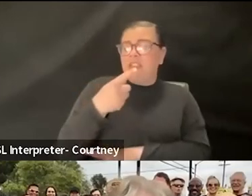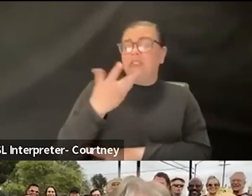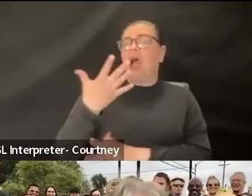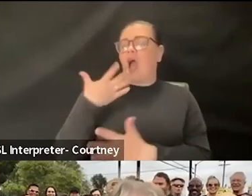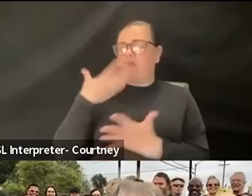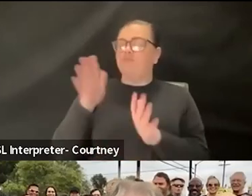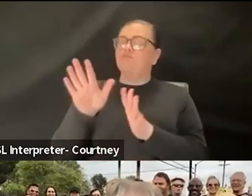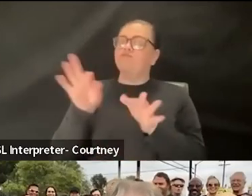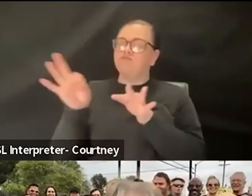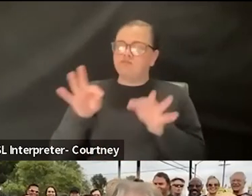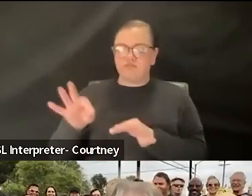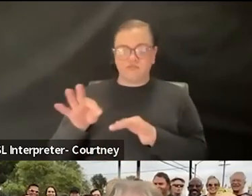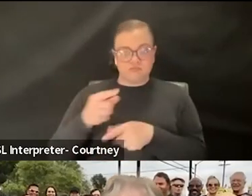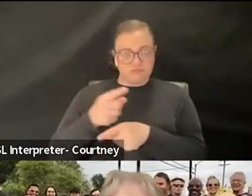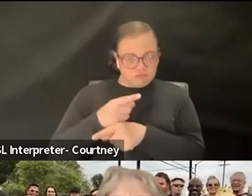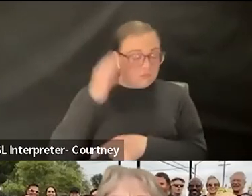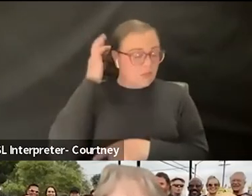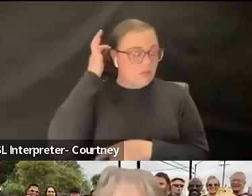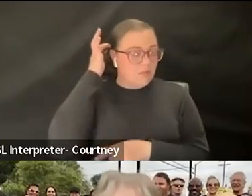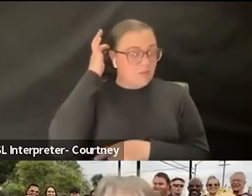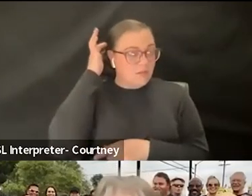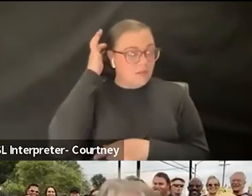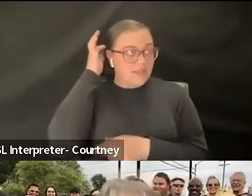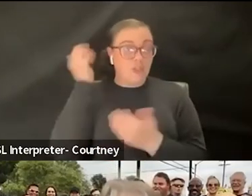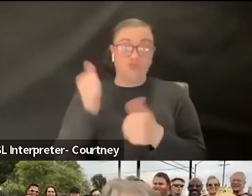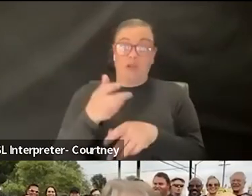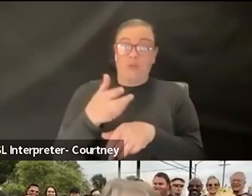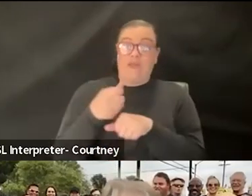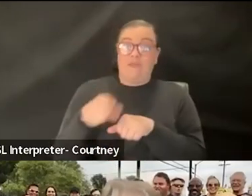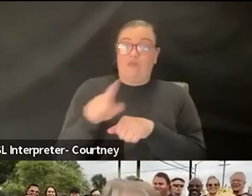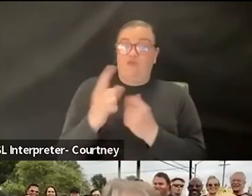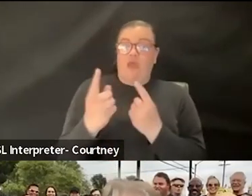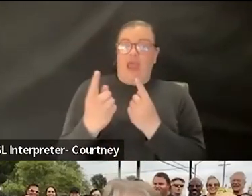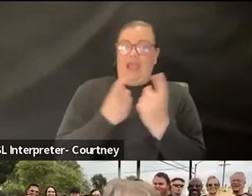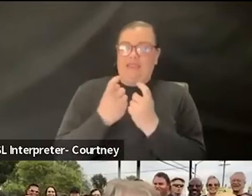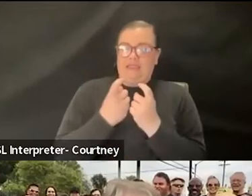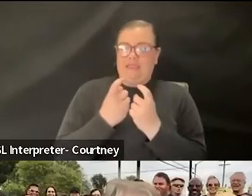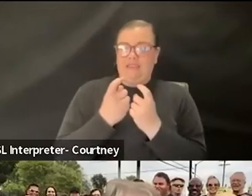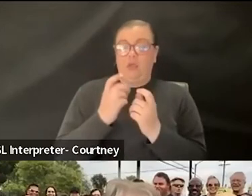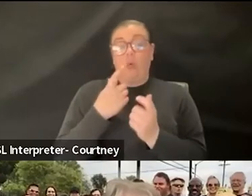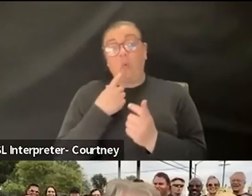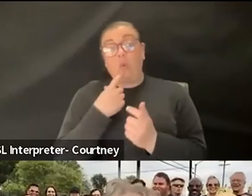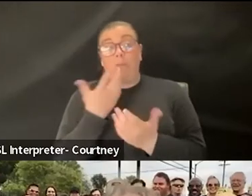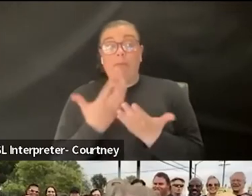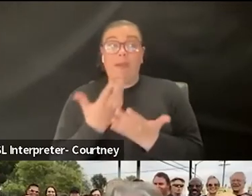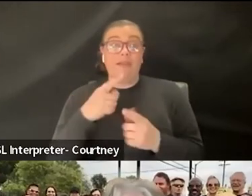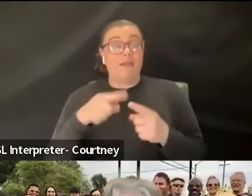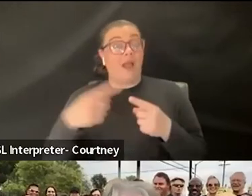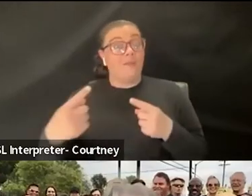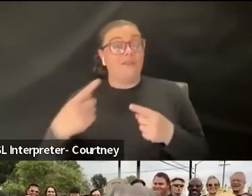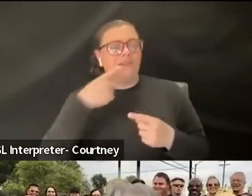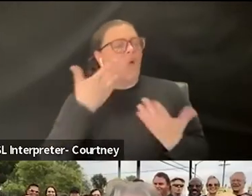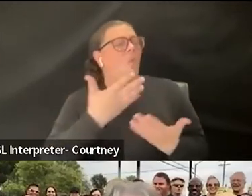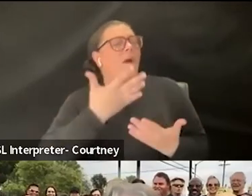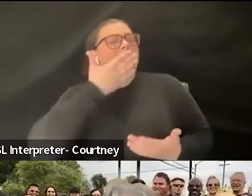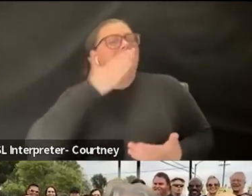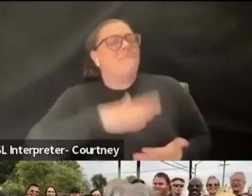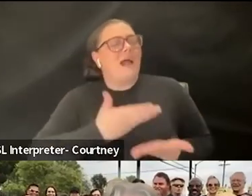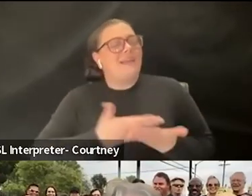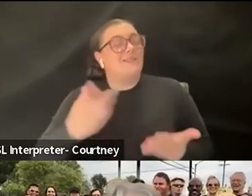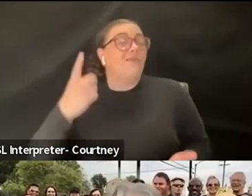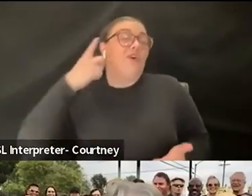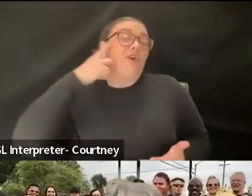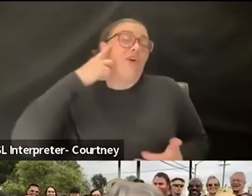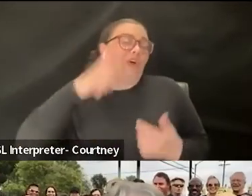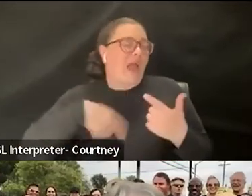questions, or to say, okay, what bad things have you heard? What did they tell you that's going to happen? And say, oh, they said